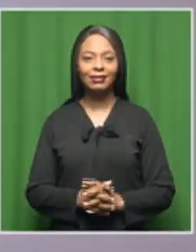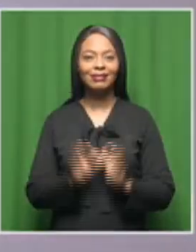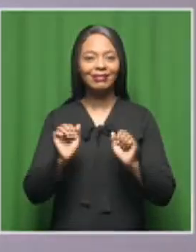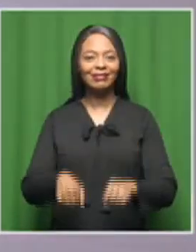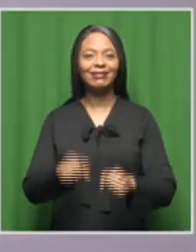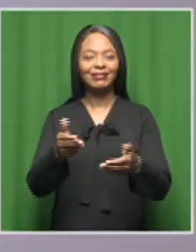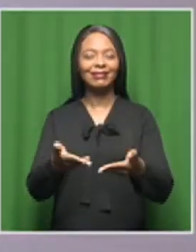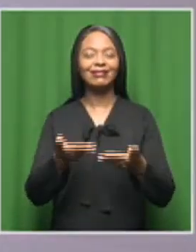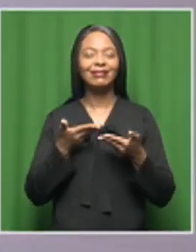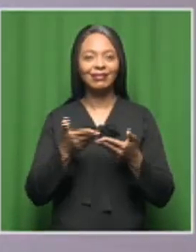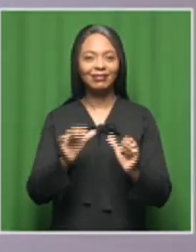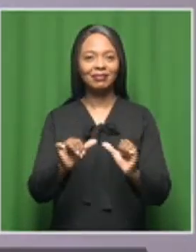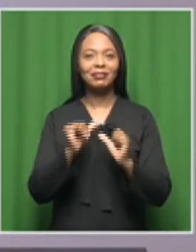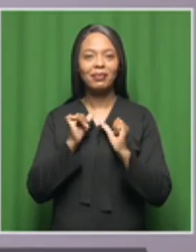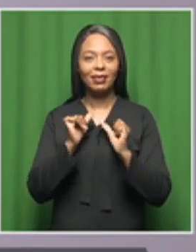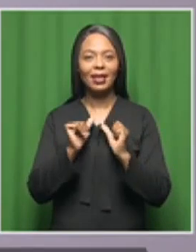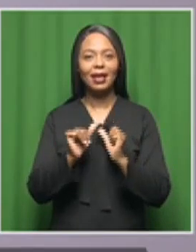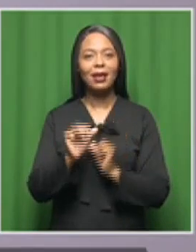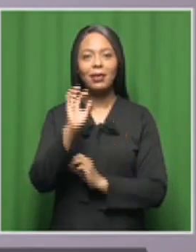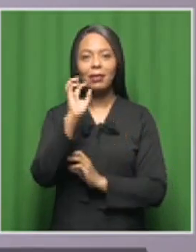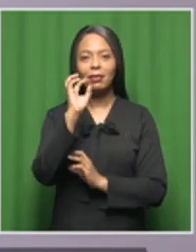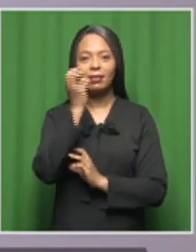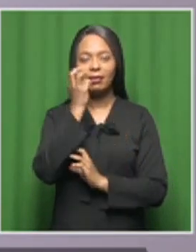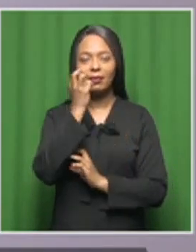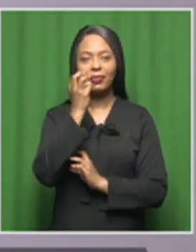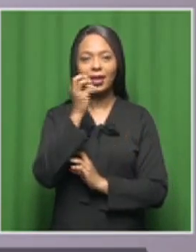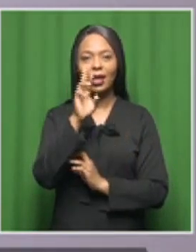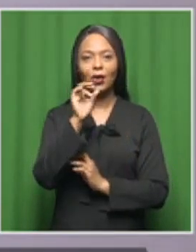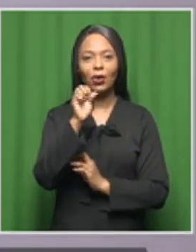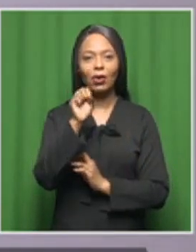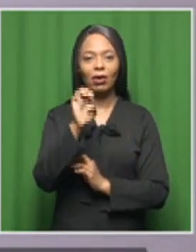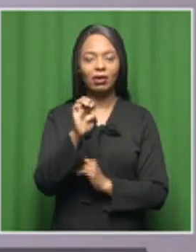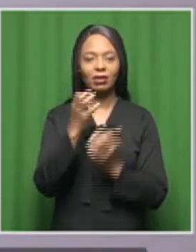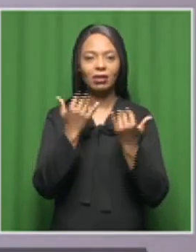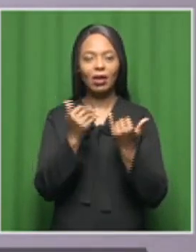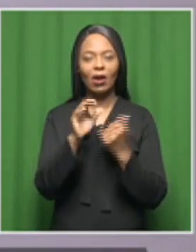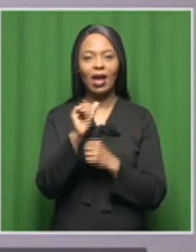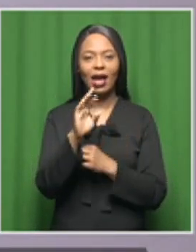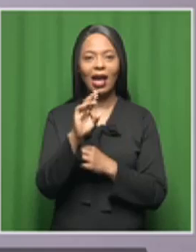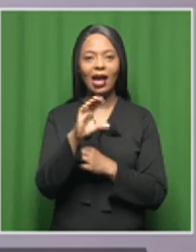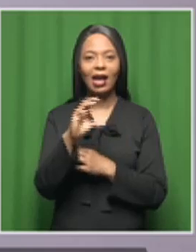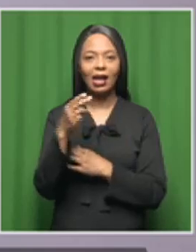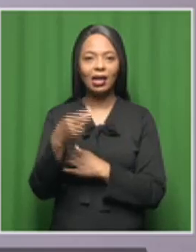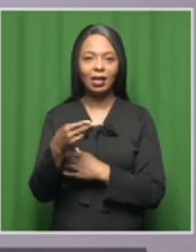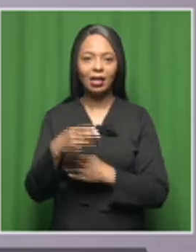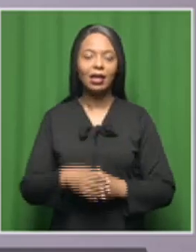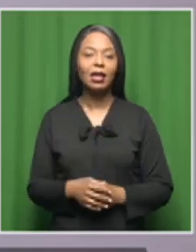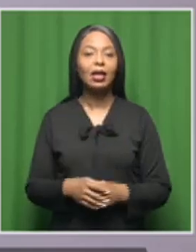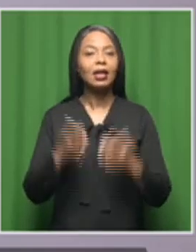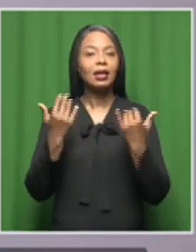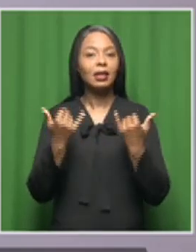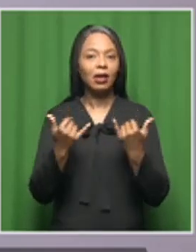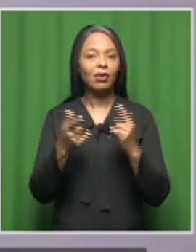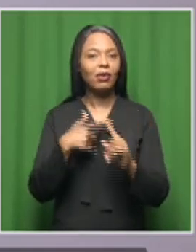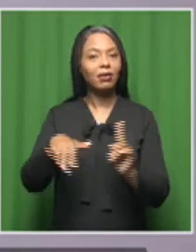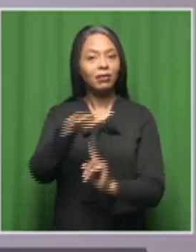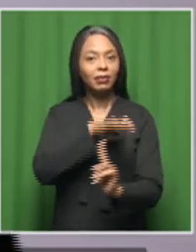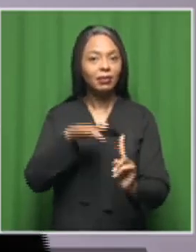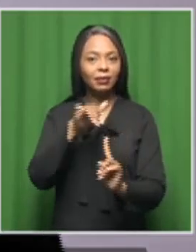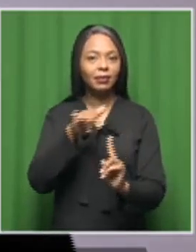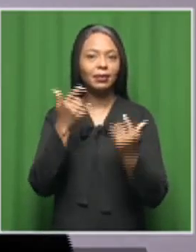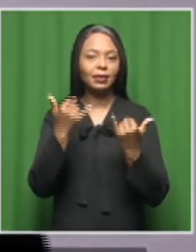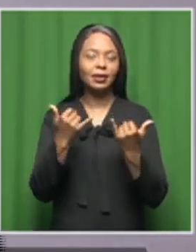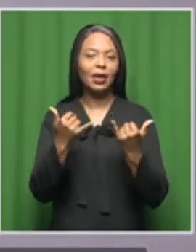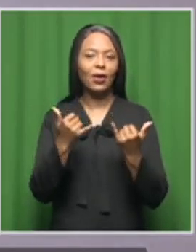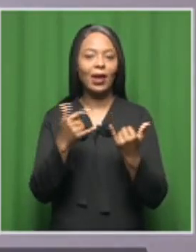And welcome back to Melrose Arch. And of course, the focus of our broadcast this morning here from the venue, and that is the exact